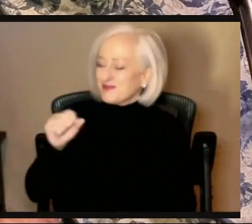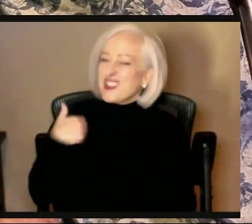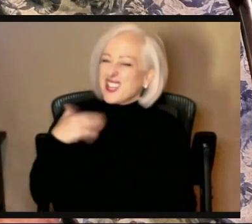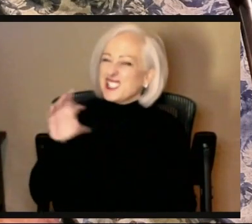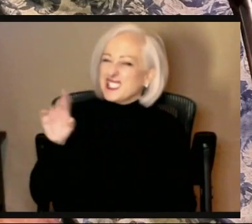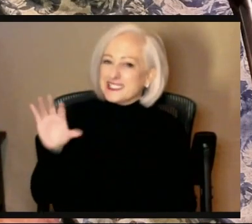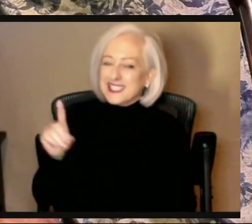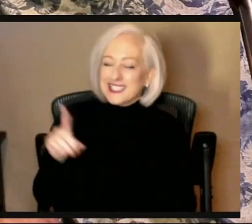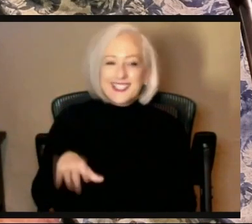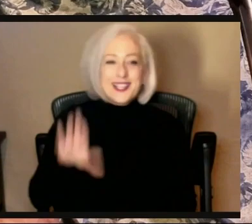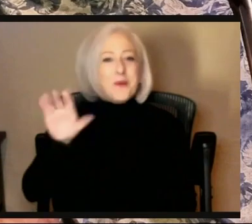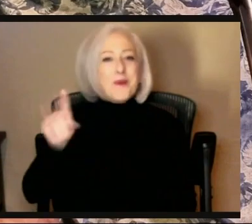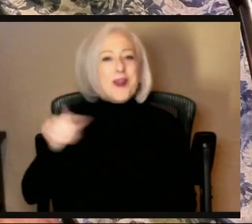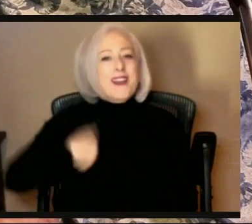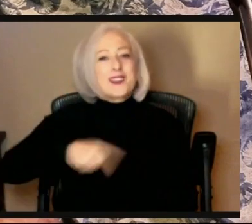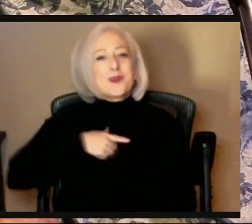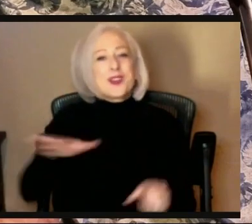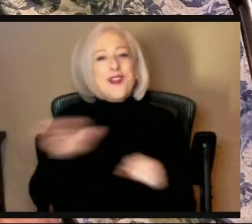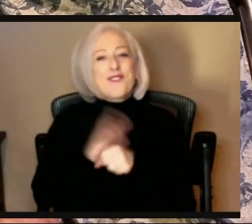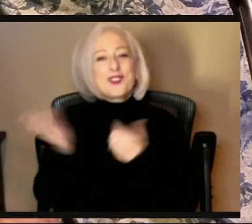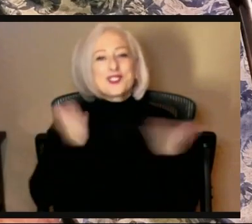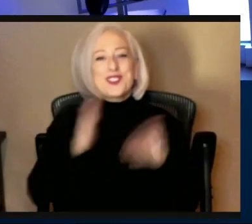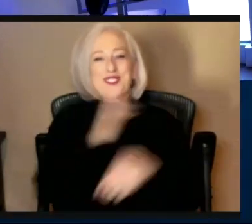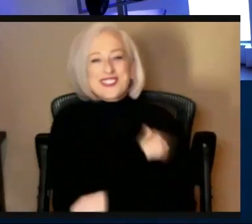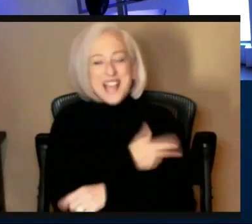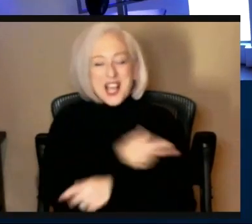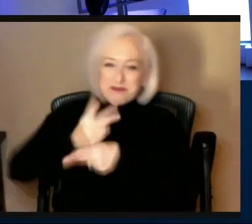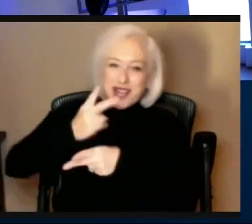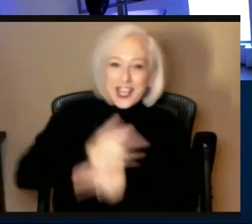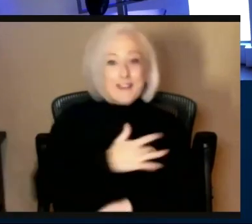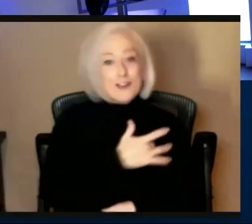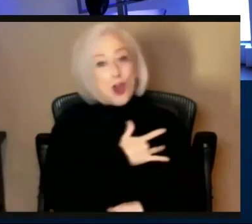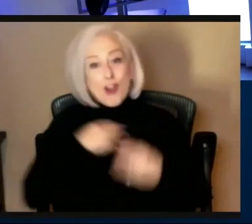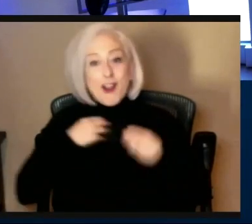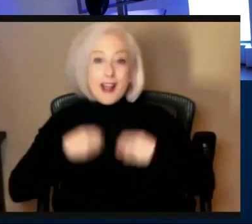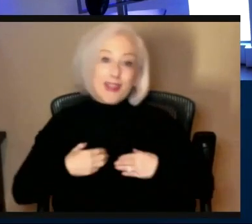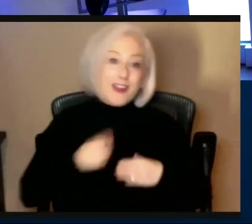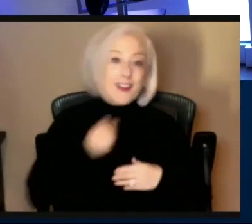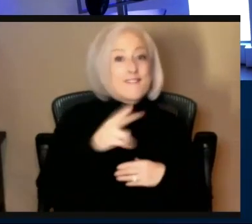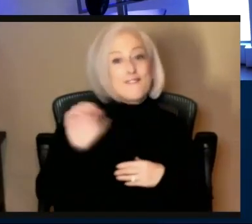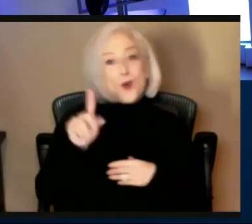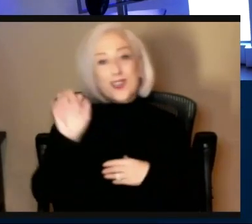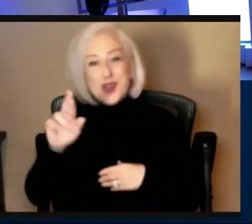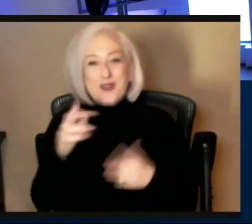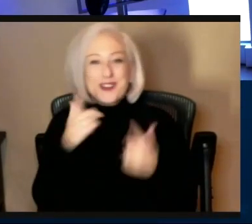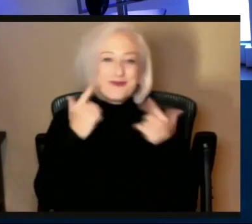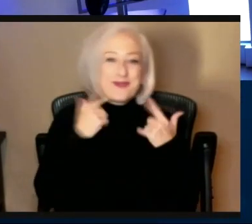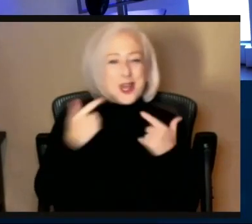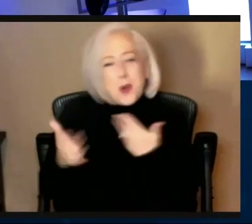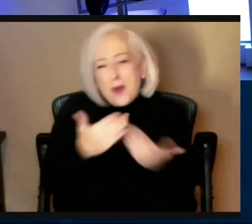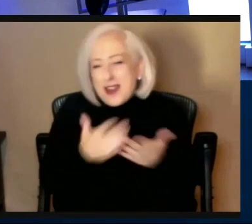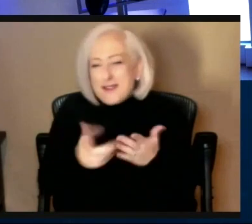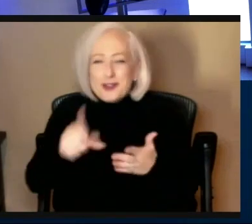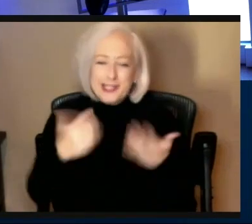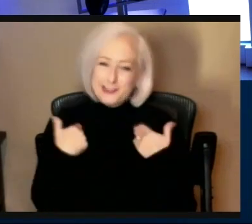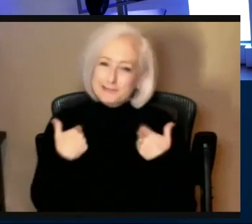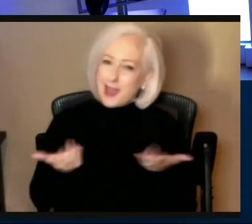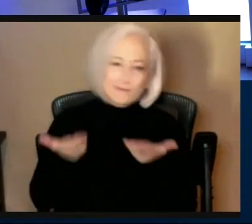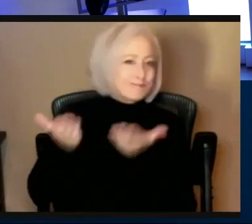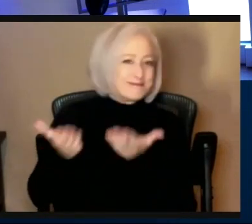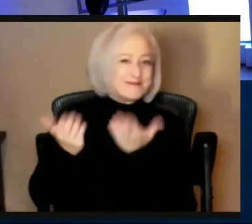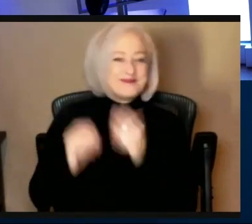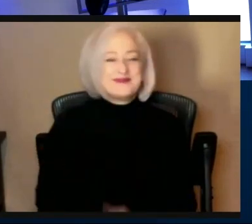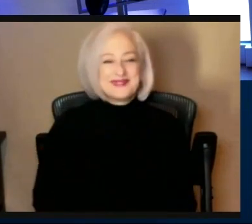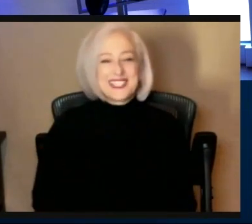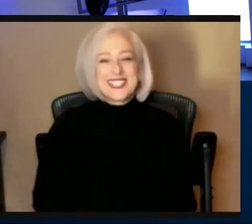full service hospital. We take care of your heart, your lungs, your voiceover needs, you name it, you've got it. And is that